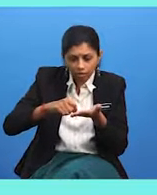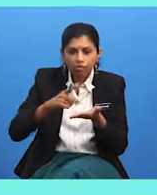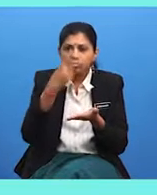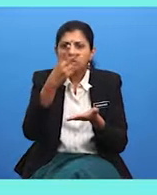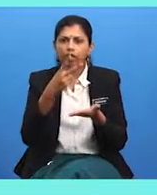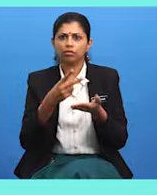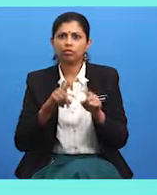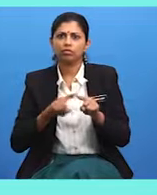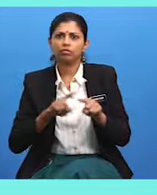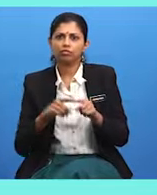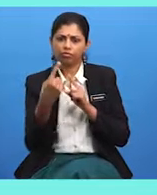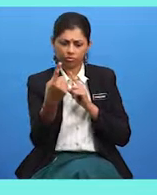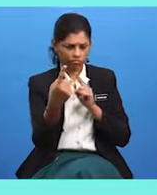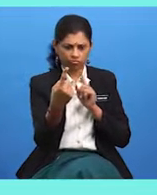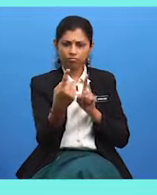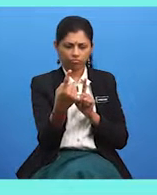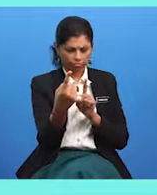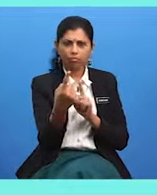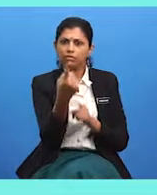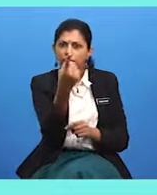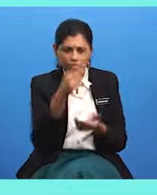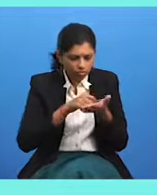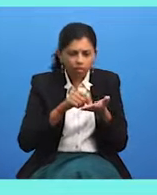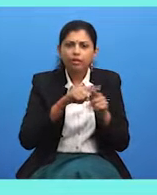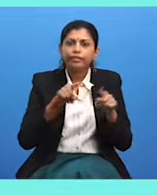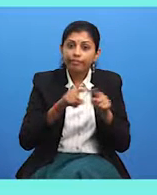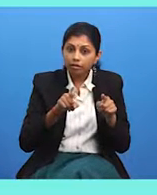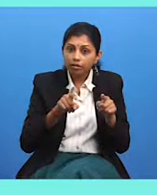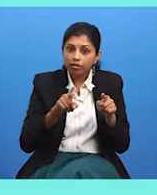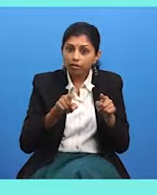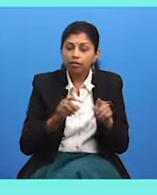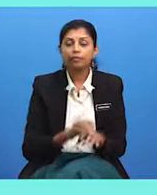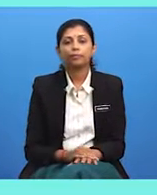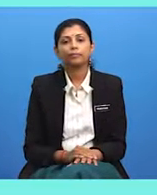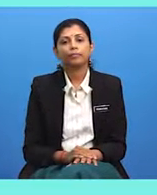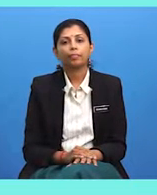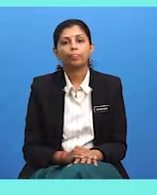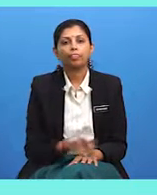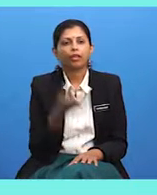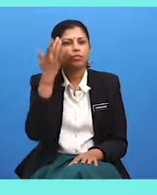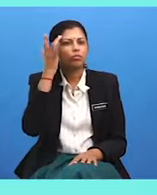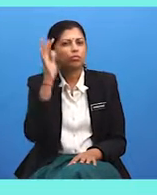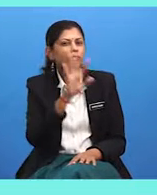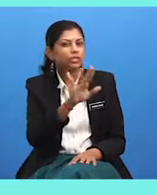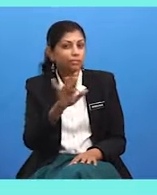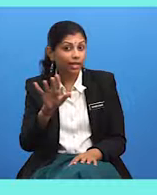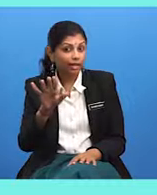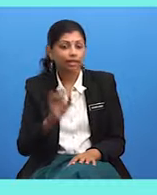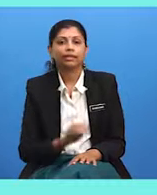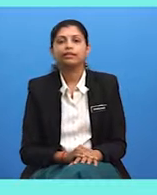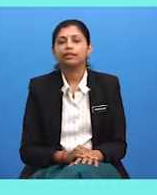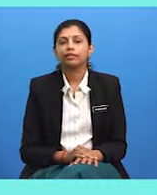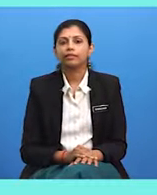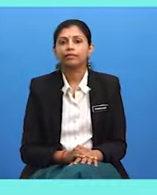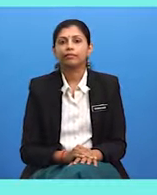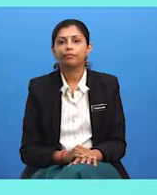given, or if you're unsure of the spelling of certain words, fret